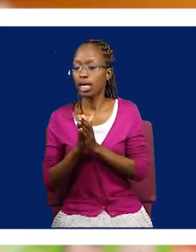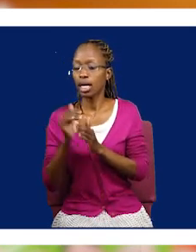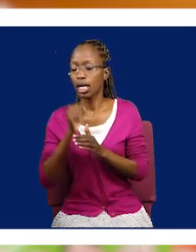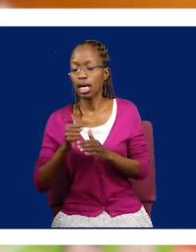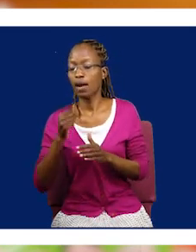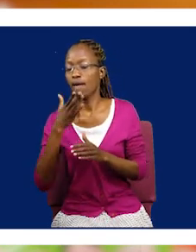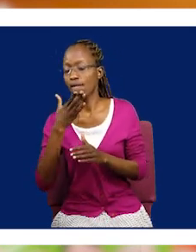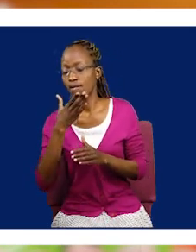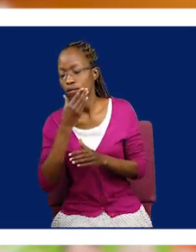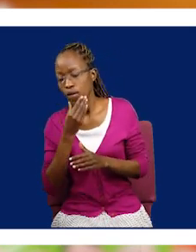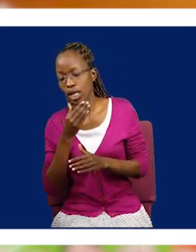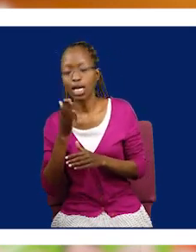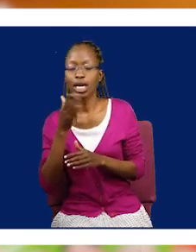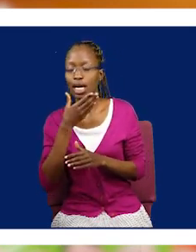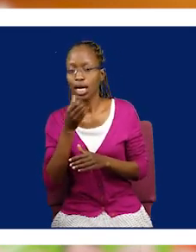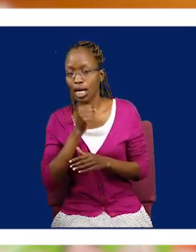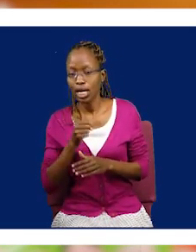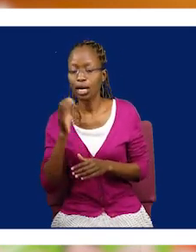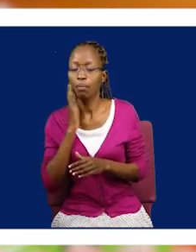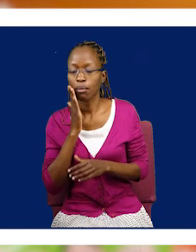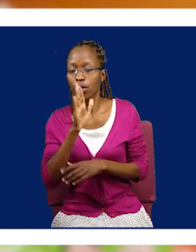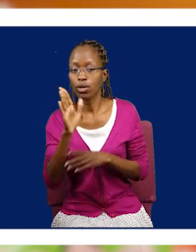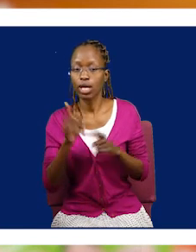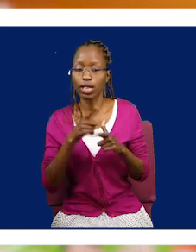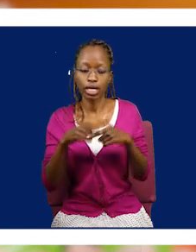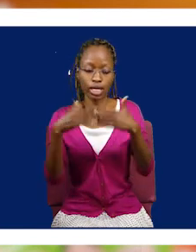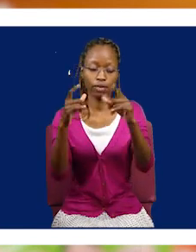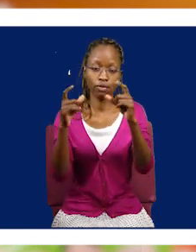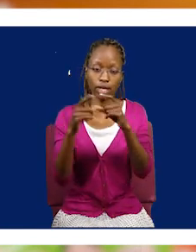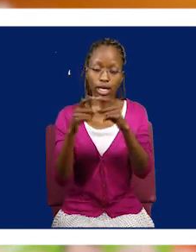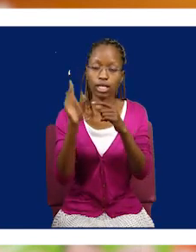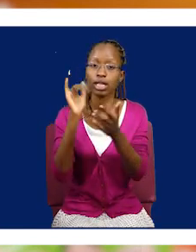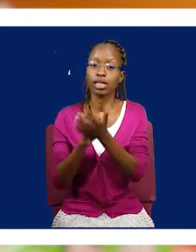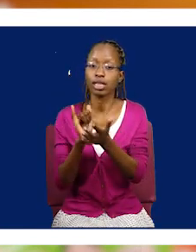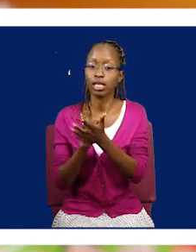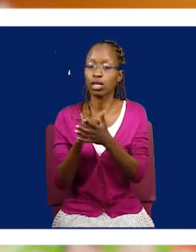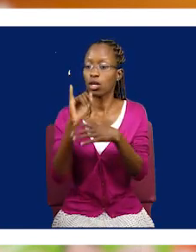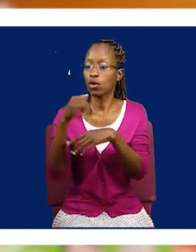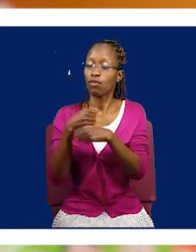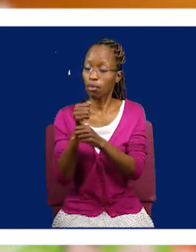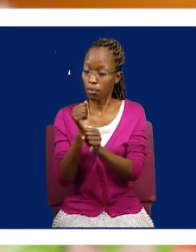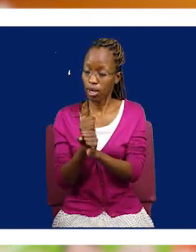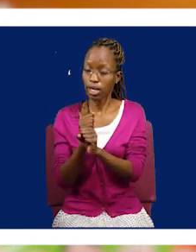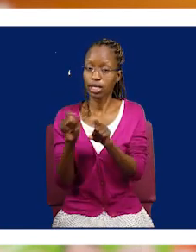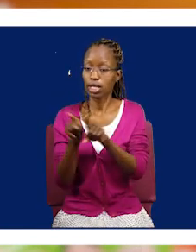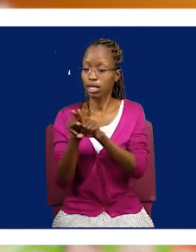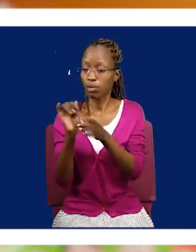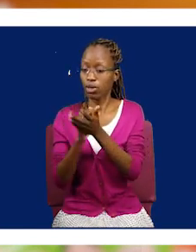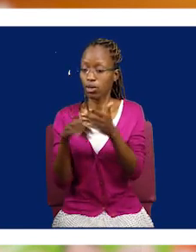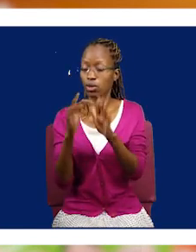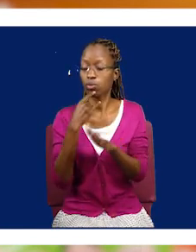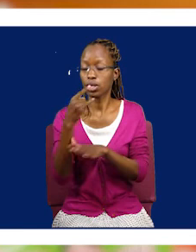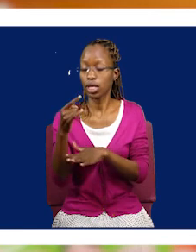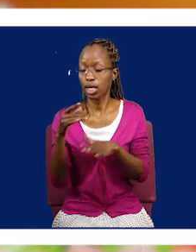grandma, please give them the cards that you have made. And that way,